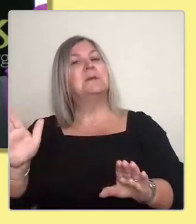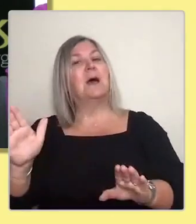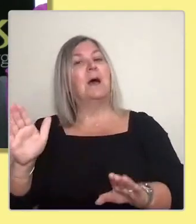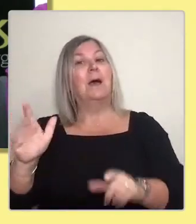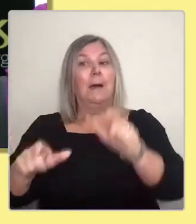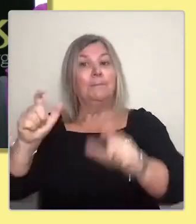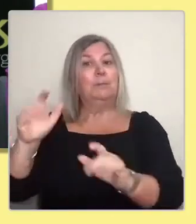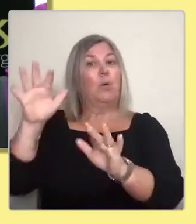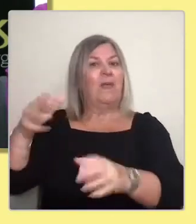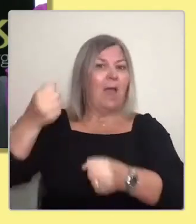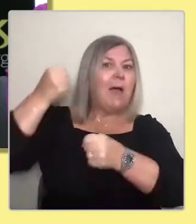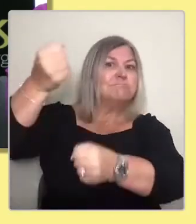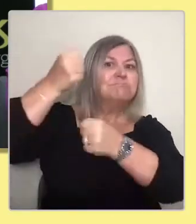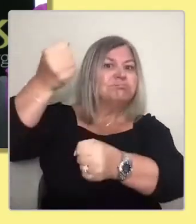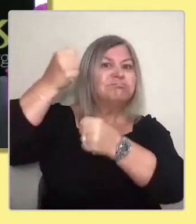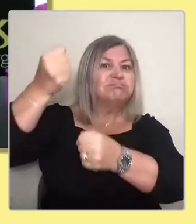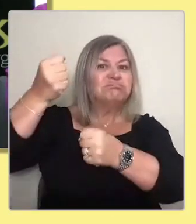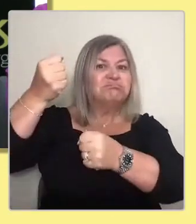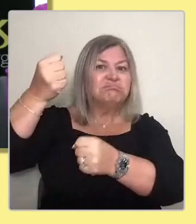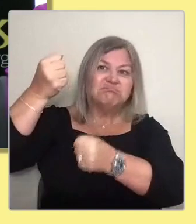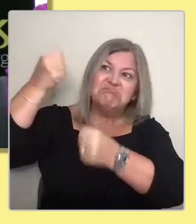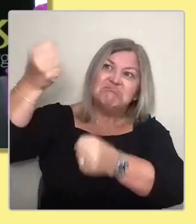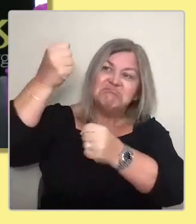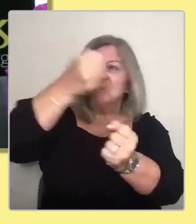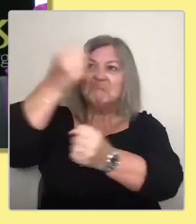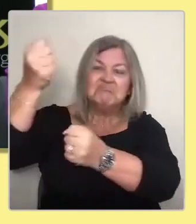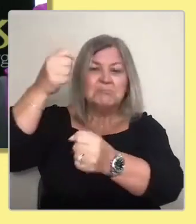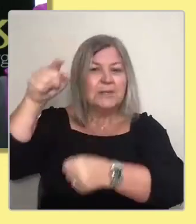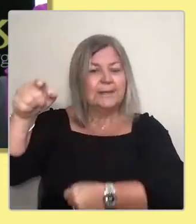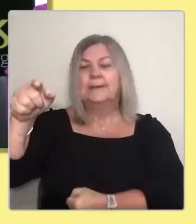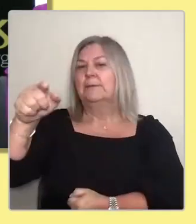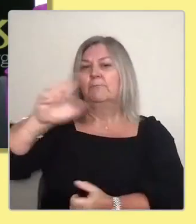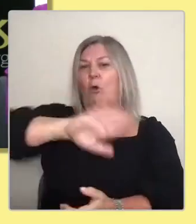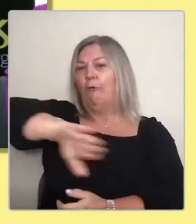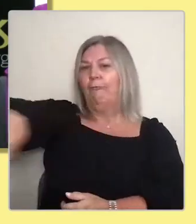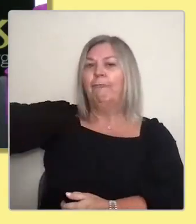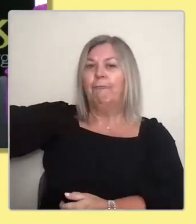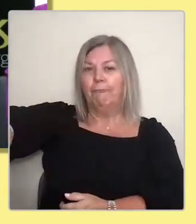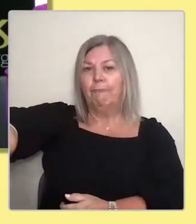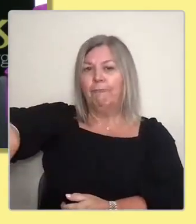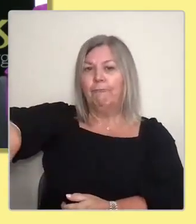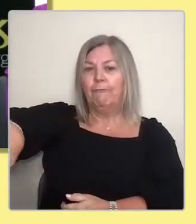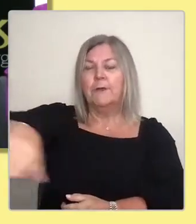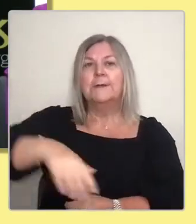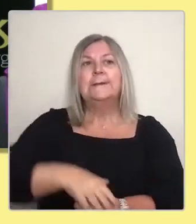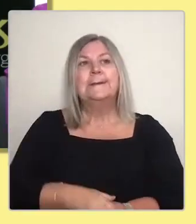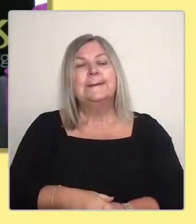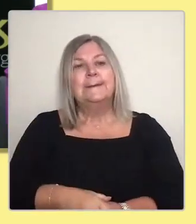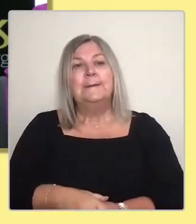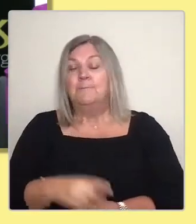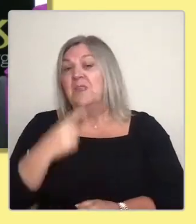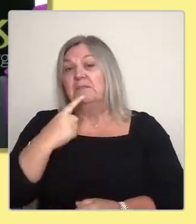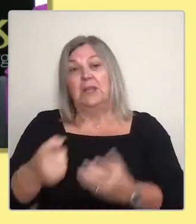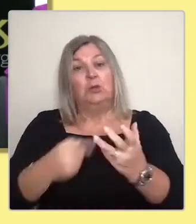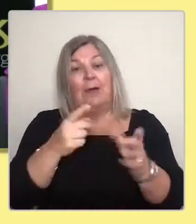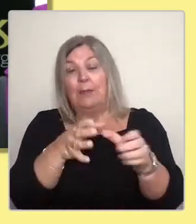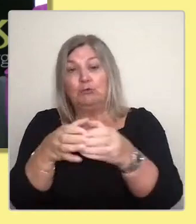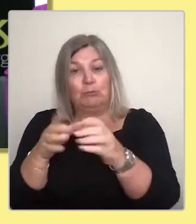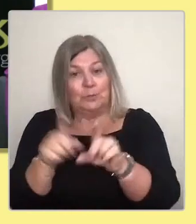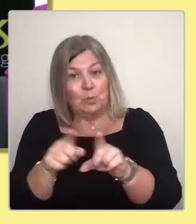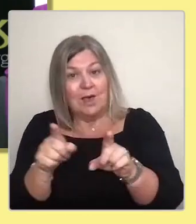it comes to accessing healthcare. The very last thing I would say, and I've said this to groups like Back Off Scotland, I can't for the life